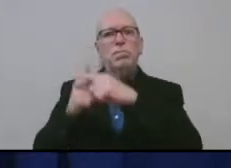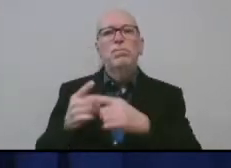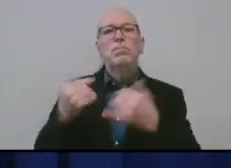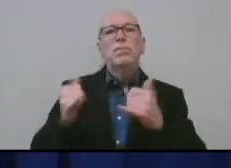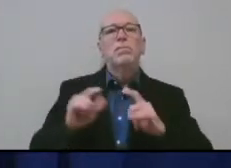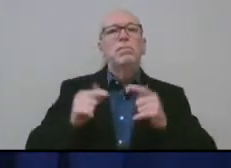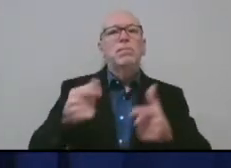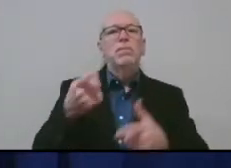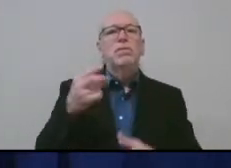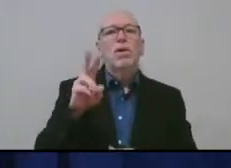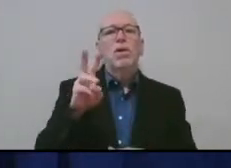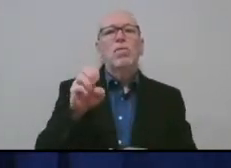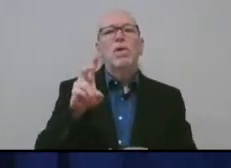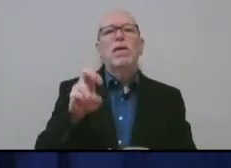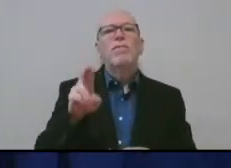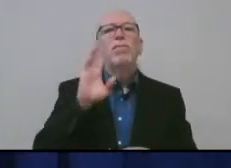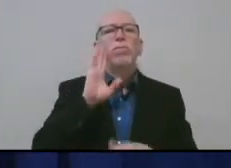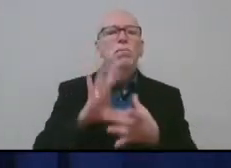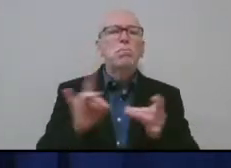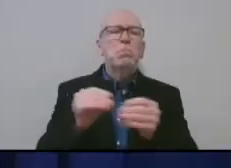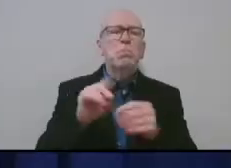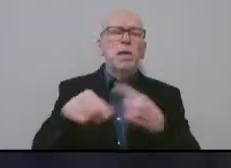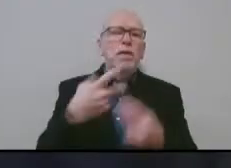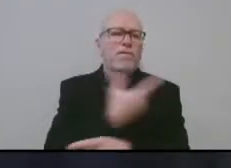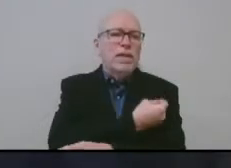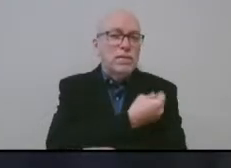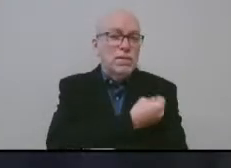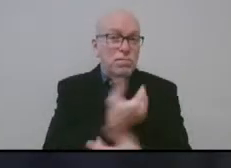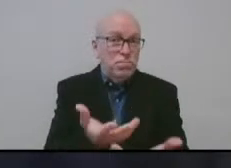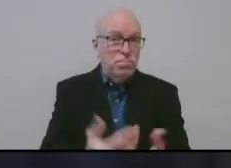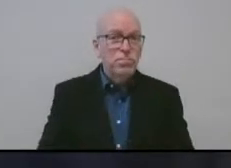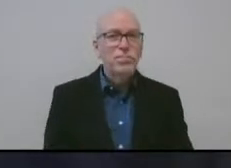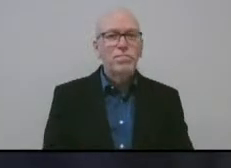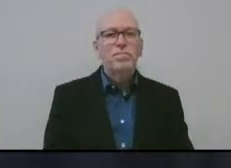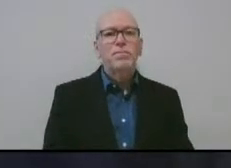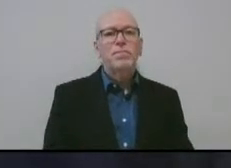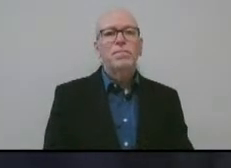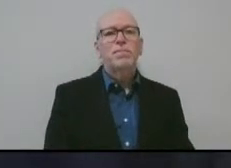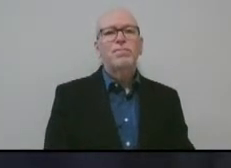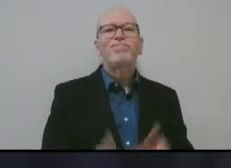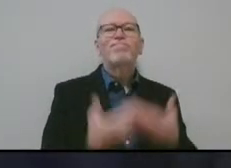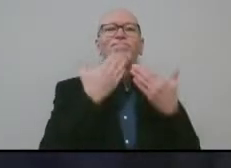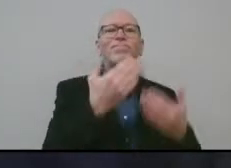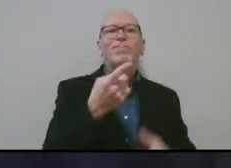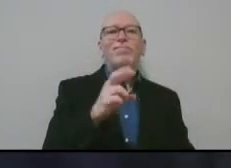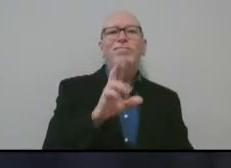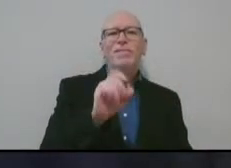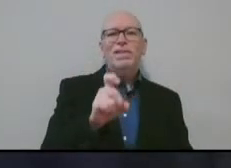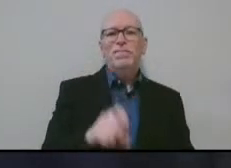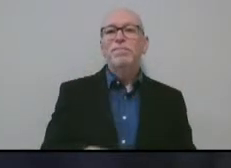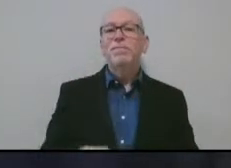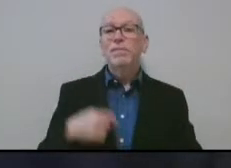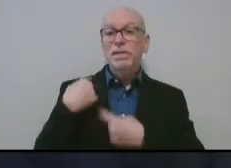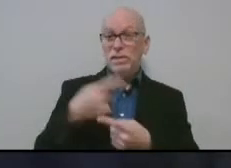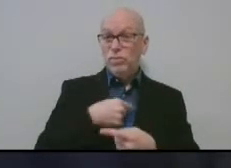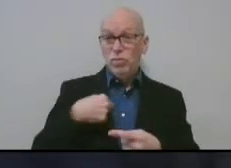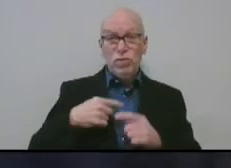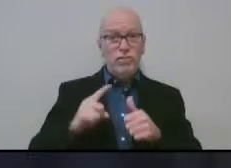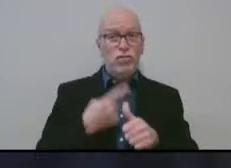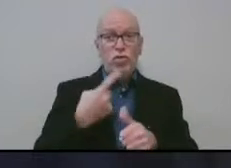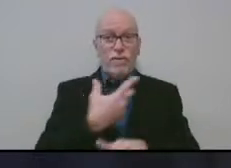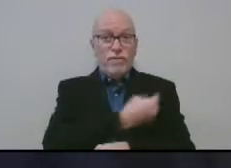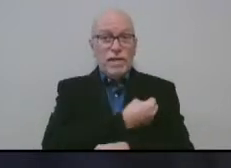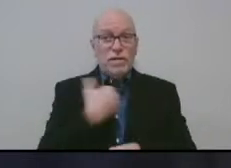more detail about our vaccination efforts. Thank you, Dr. Box. Since we rolled out our first vaccines